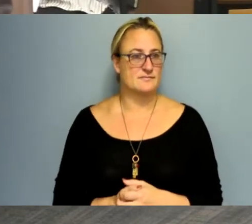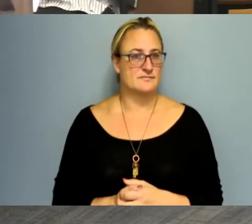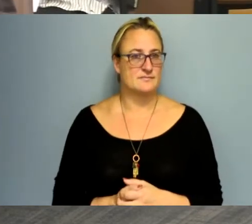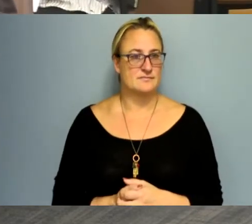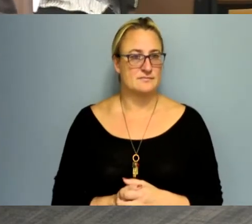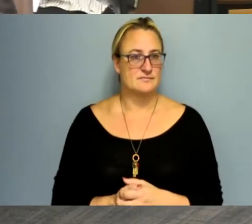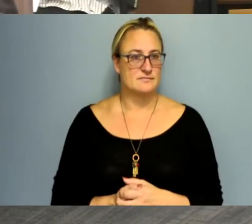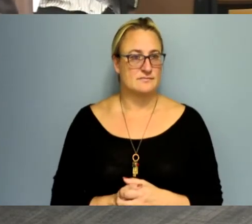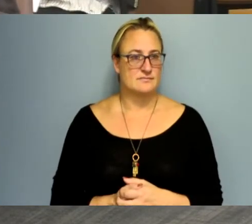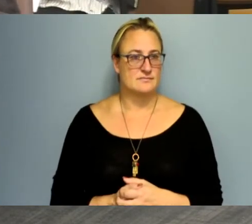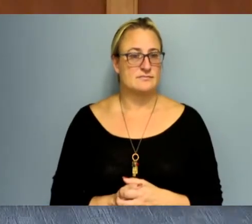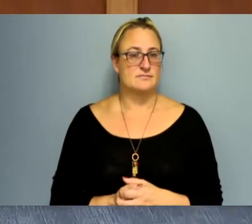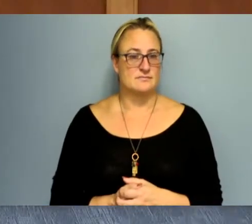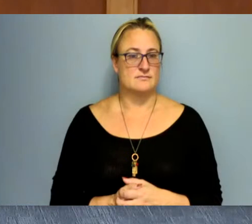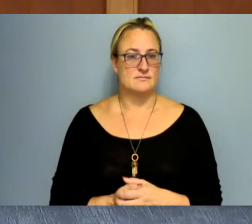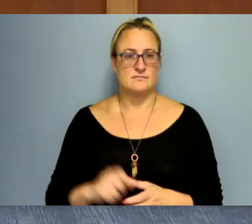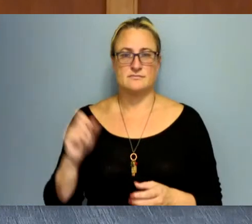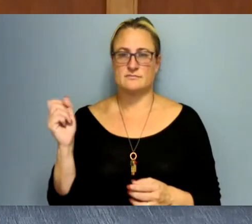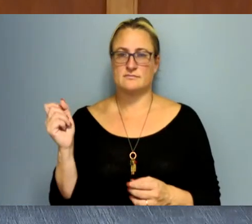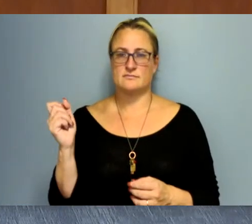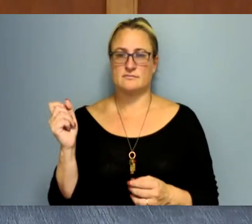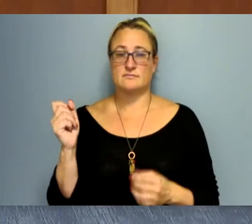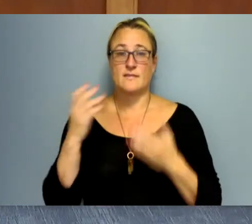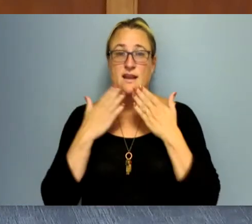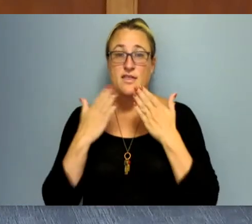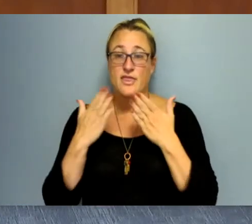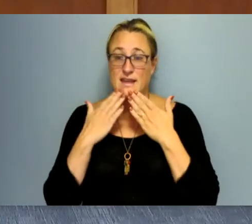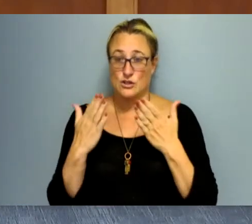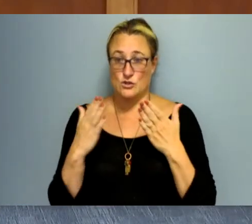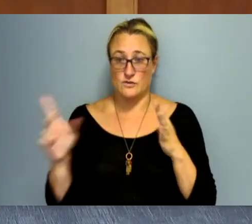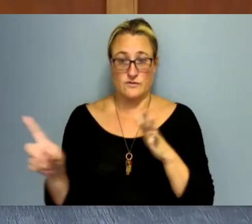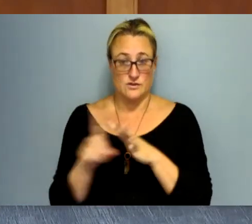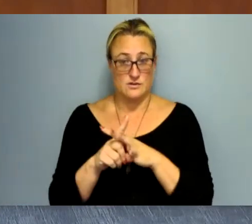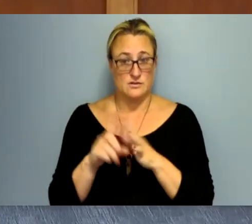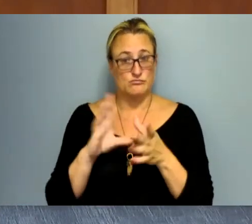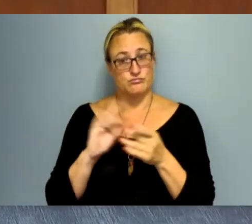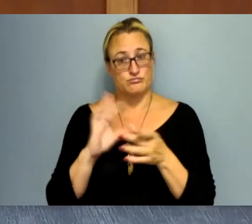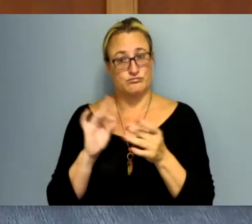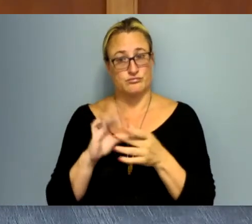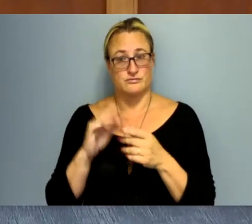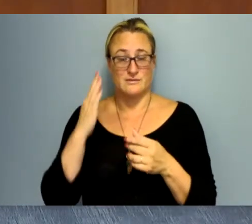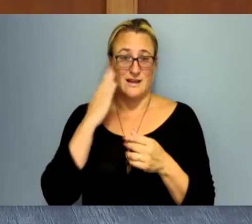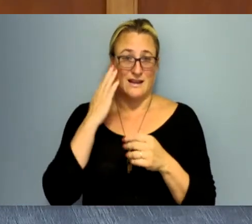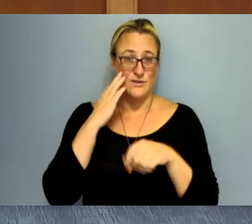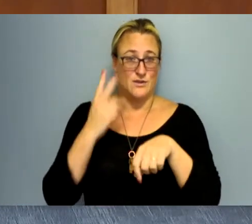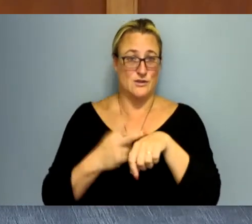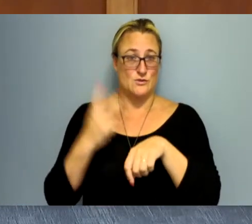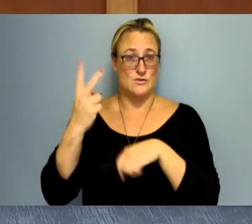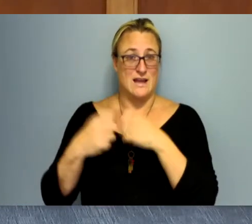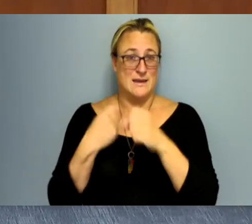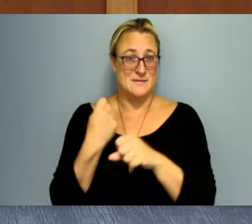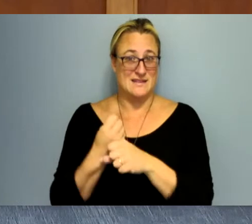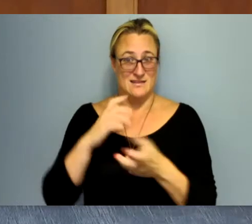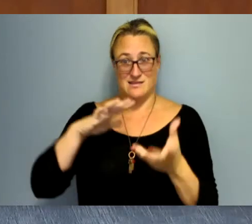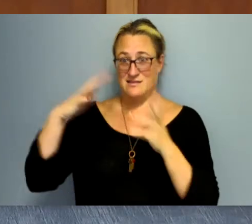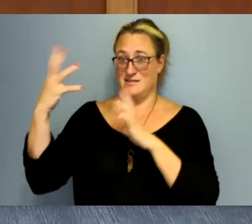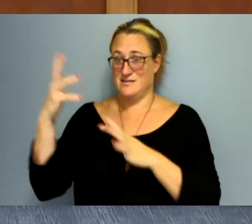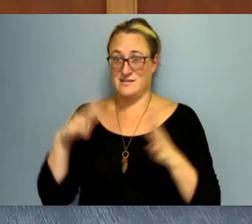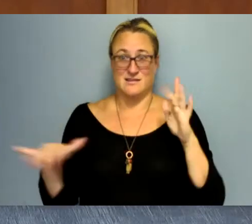Okay. Now, I just want to thank you first off. This is twice a year, kind of chaos.